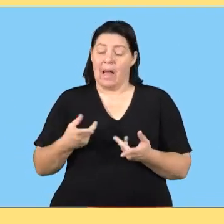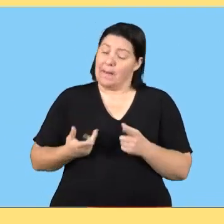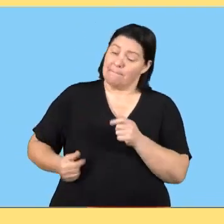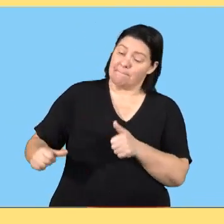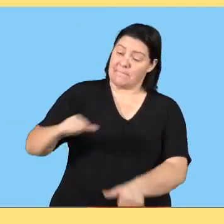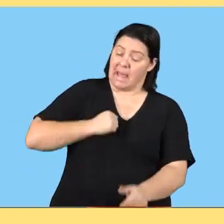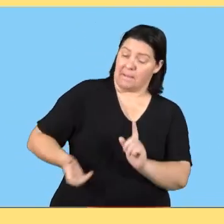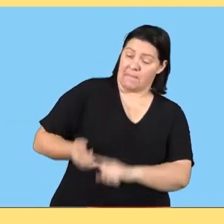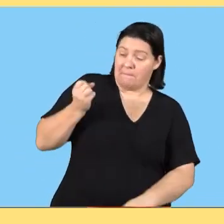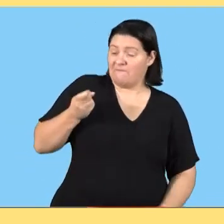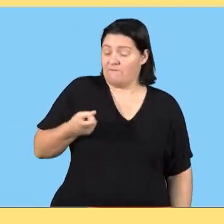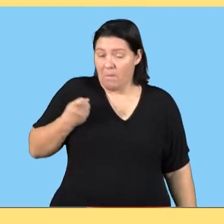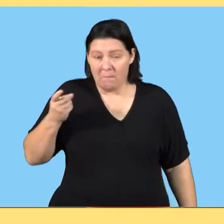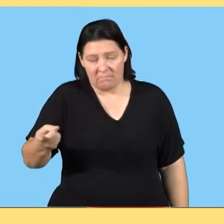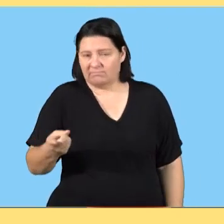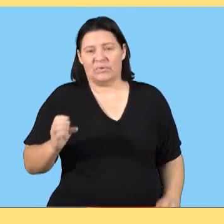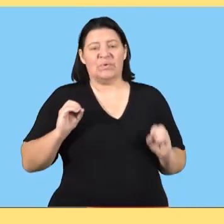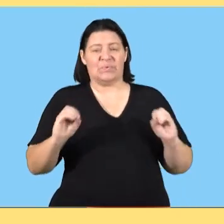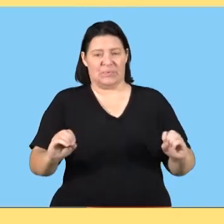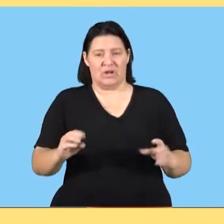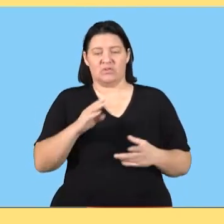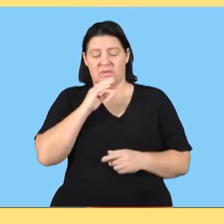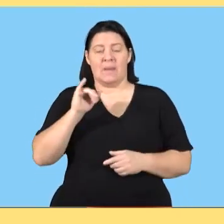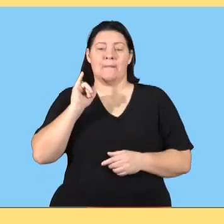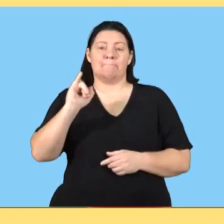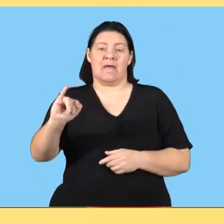I am going to record bad